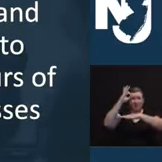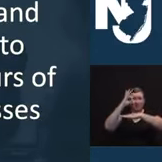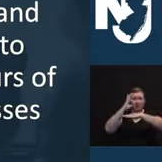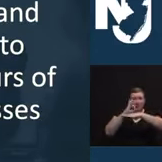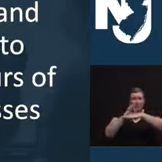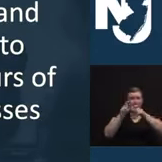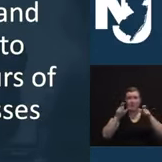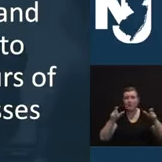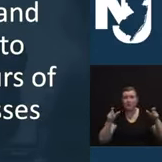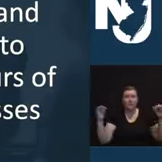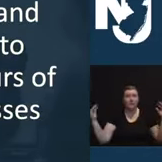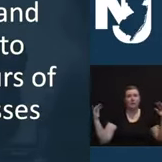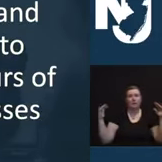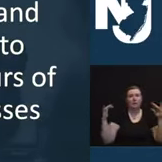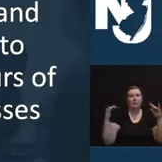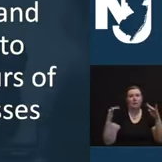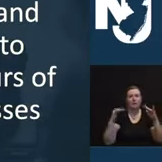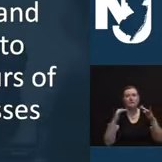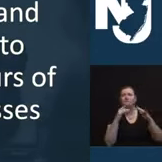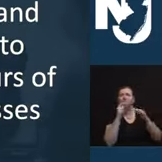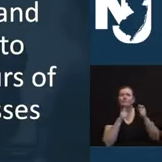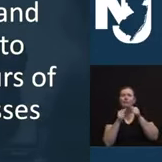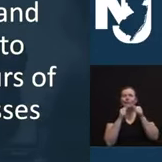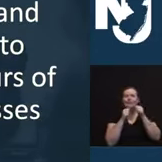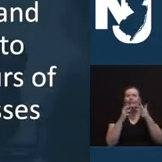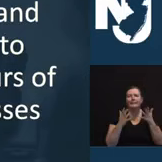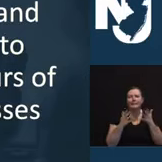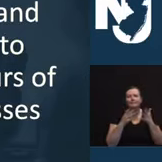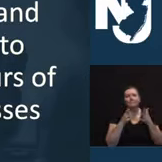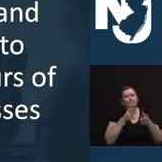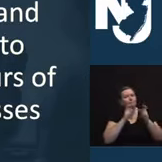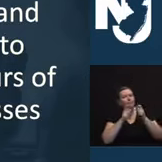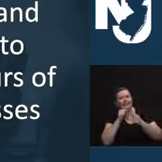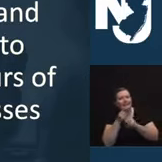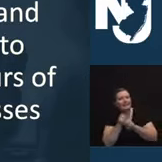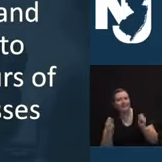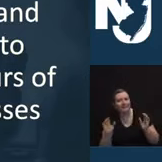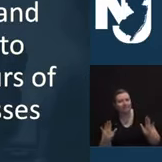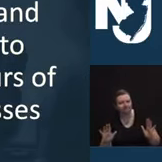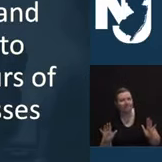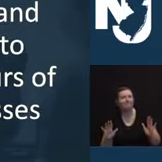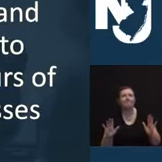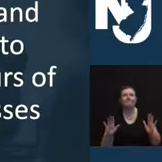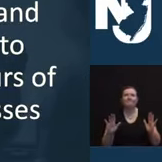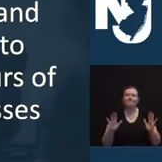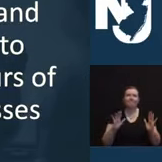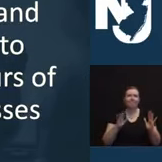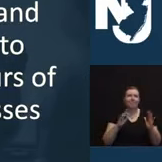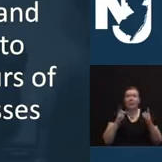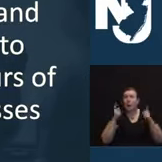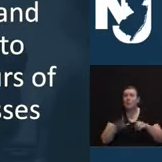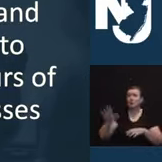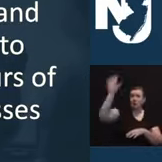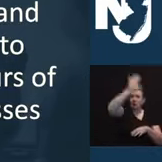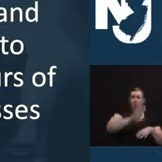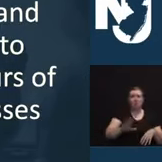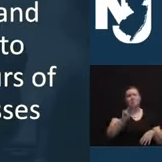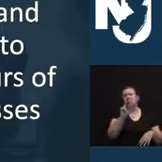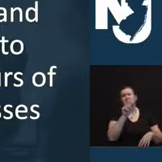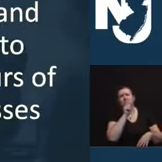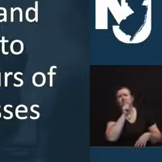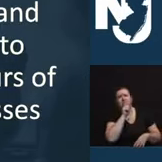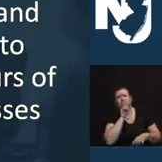fewer precautions. Again, we know this is not true everywhere, so we are empowering local officials, elected officials